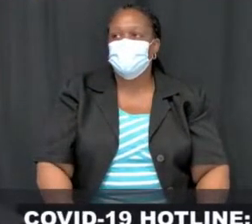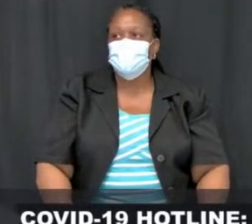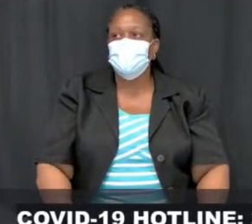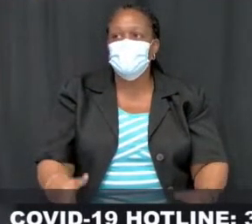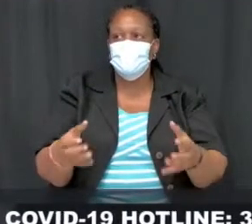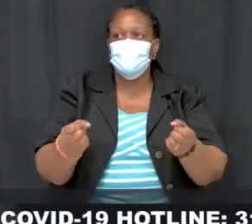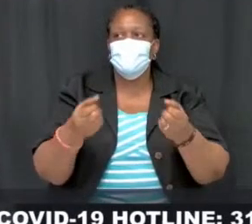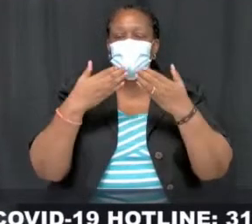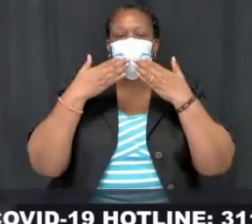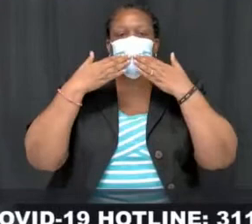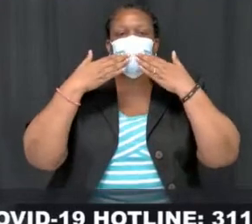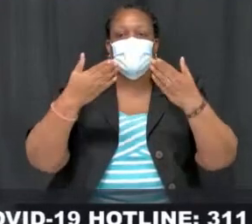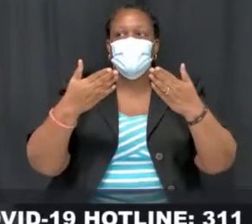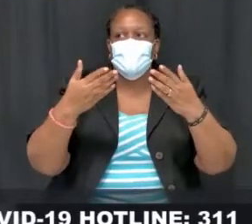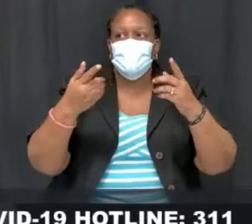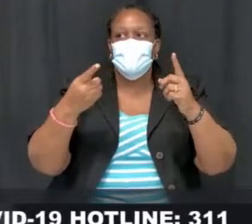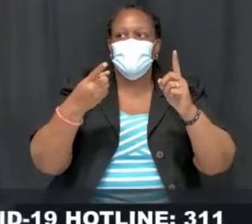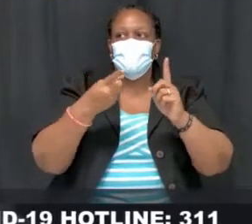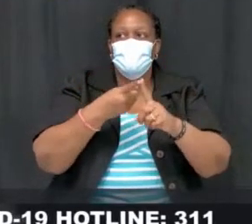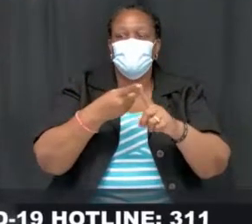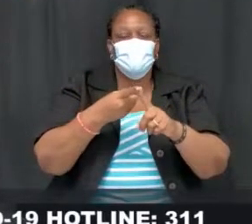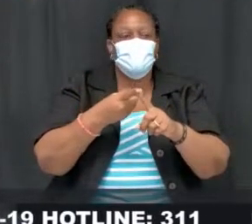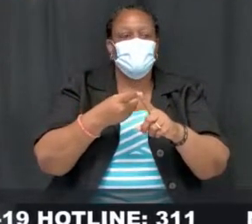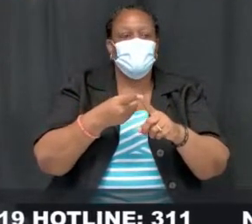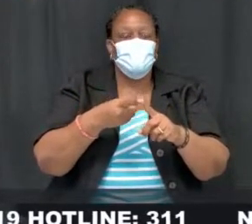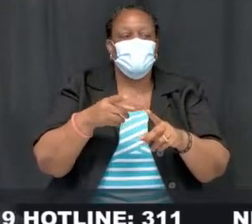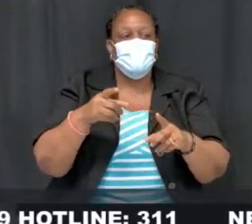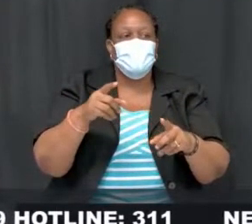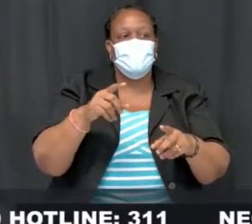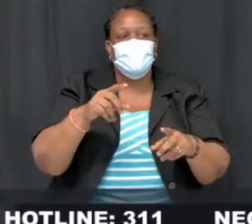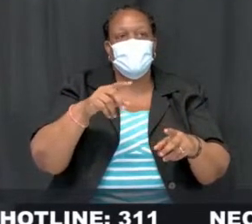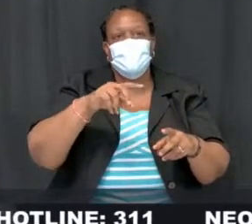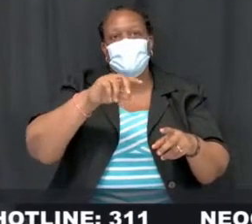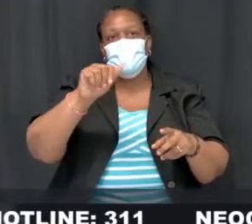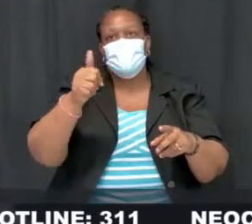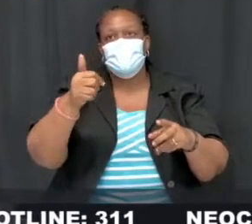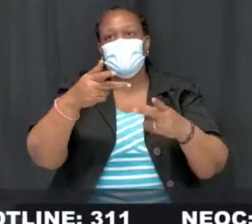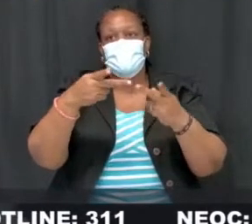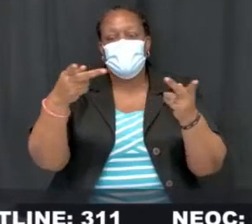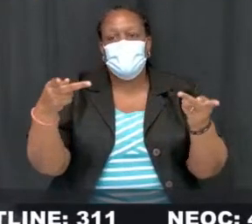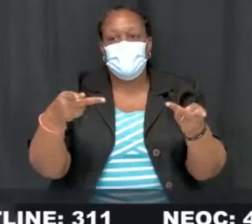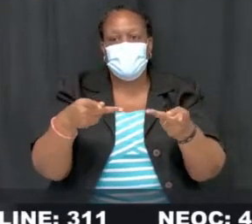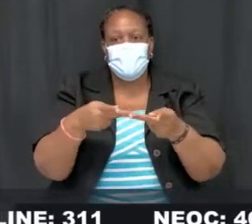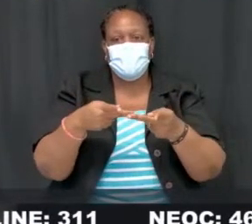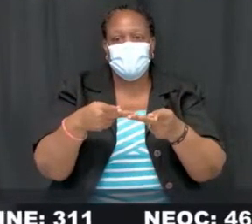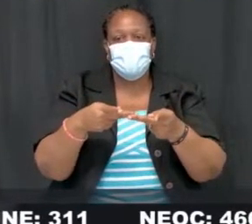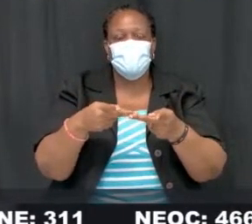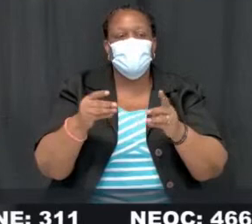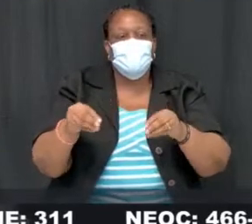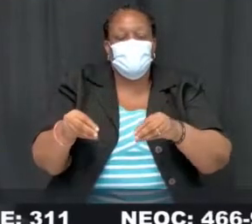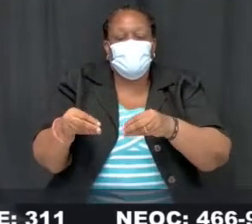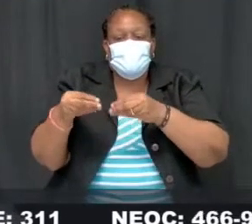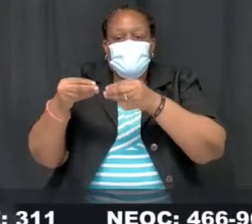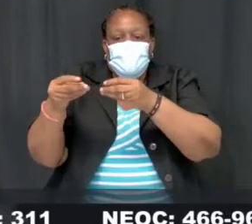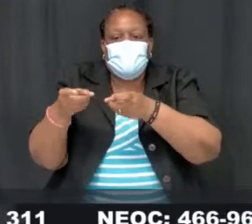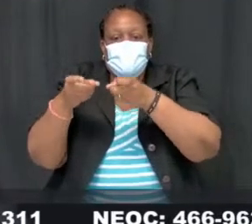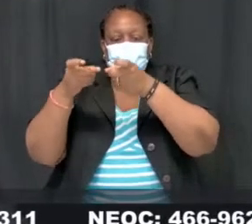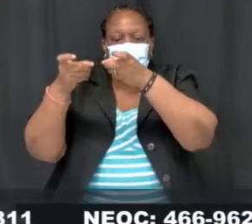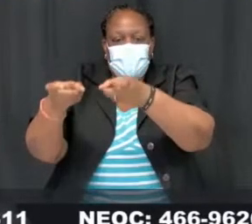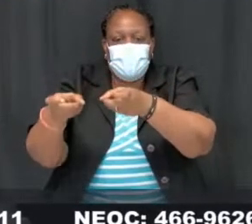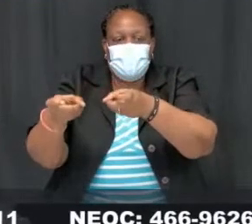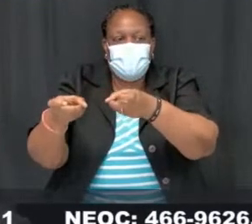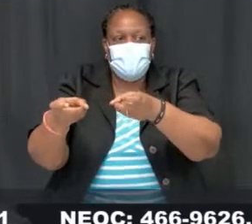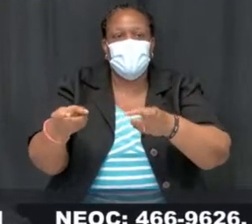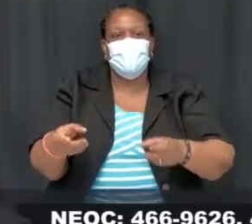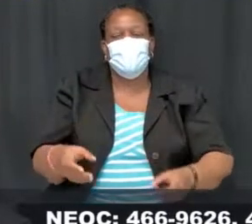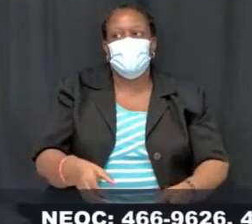gratitude to the St. Kitts Biomedical Research Foundation, who would have donated the -80 freezer along with